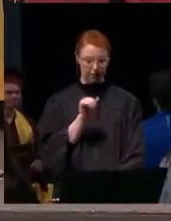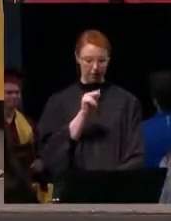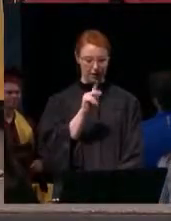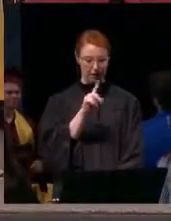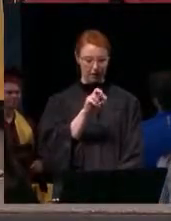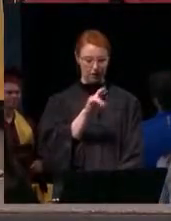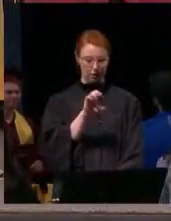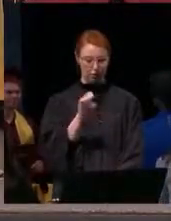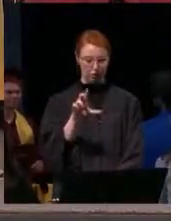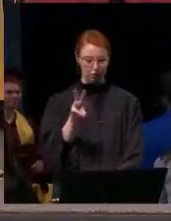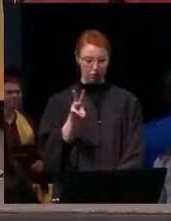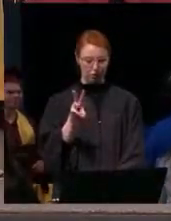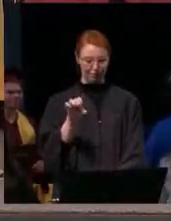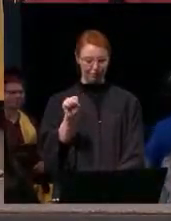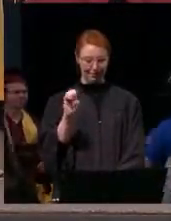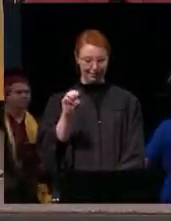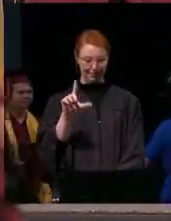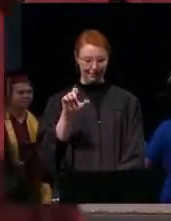Andrew Selinsky.